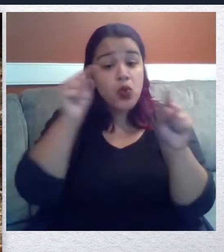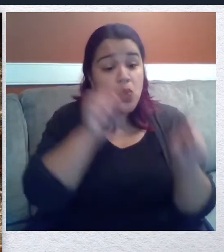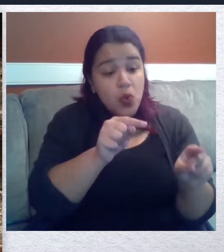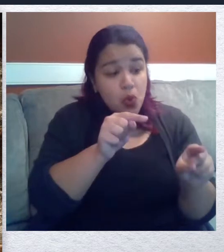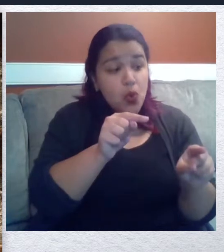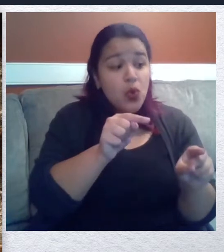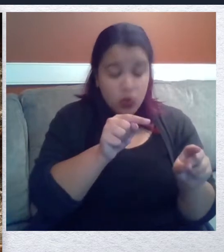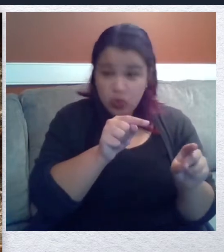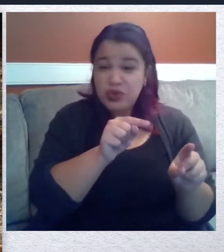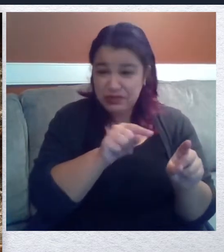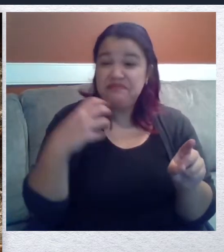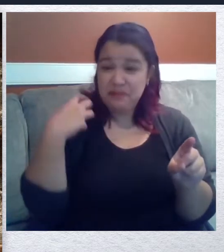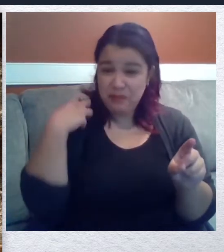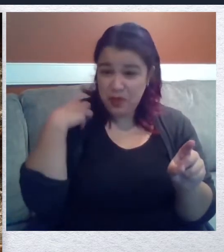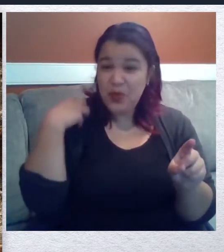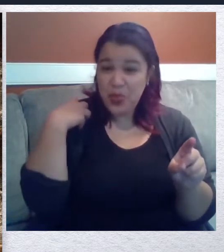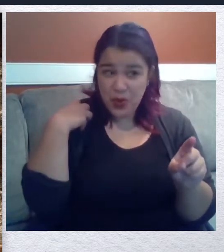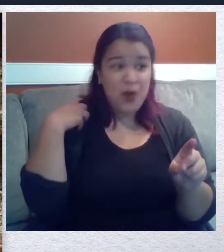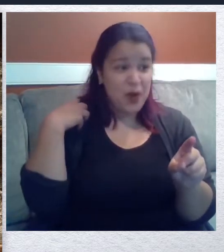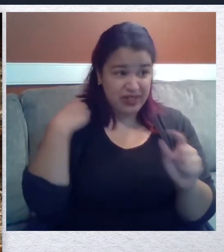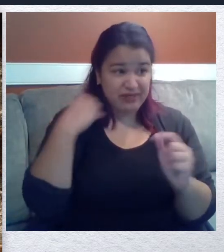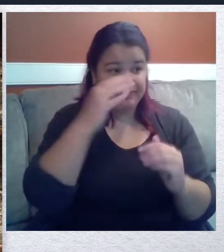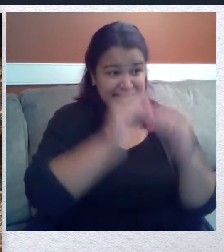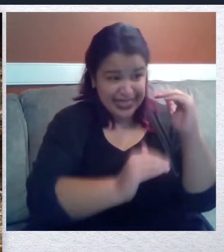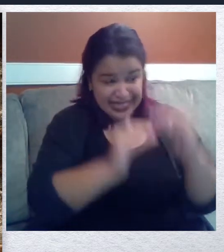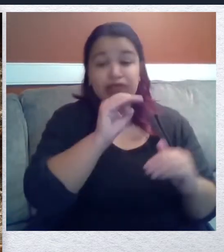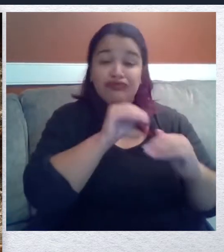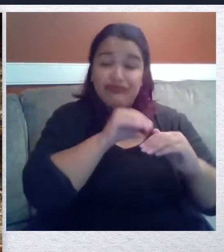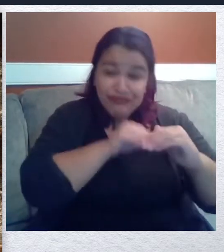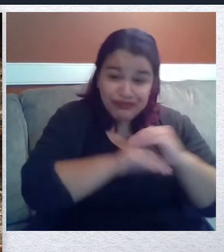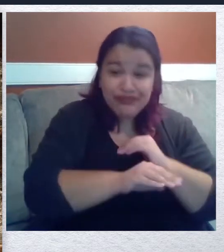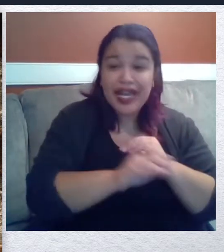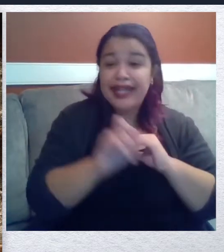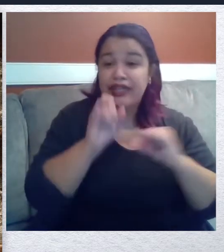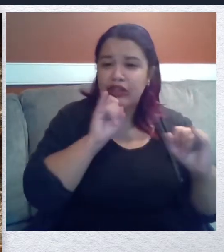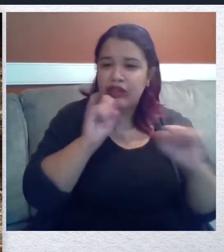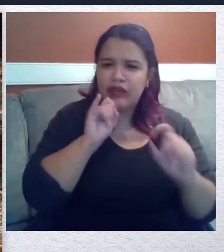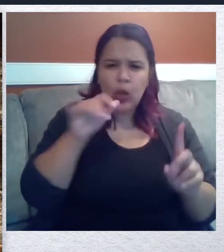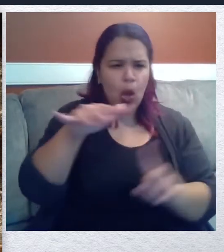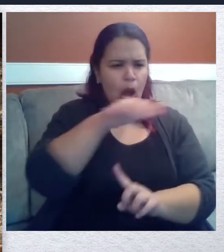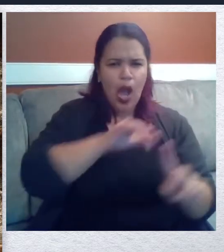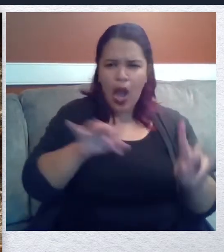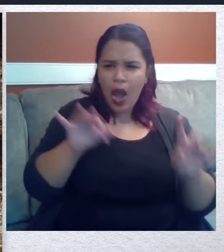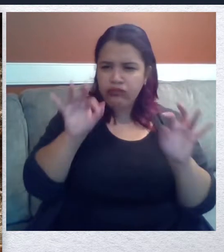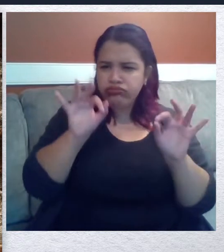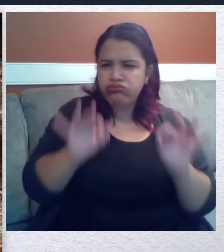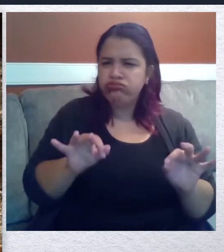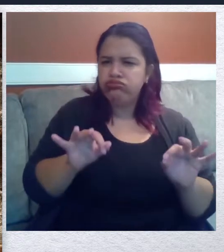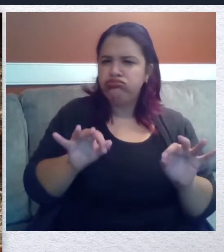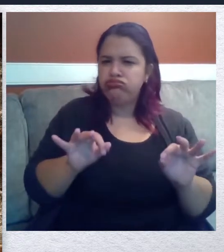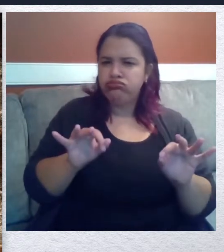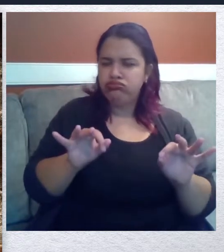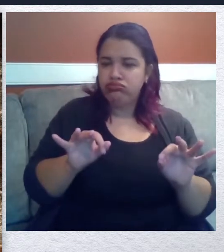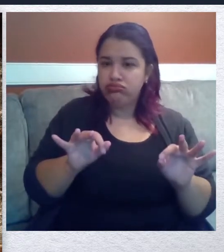be the candidate's responsibility to make sure their side of the interview space is ready for the interview.